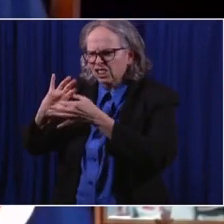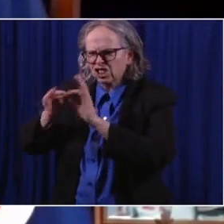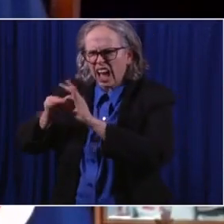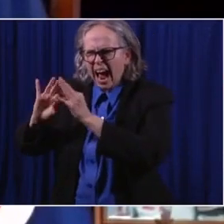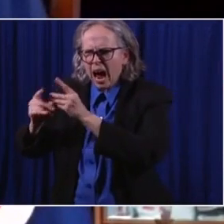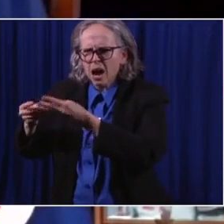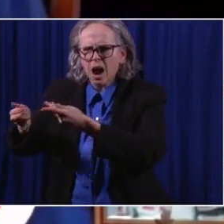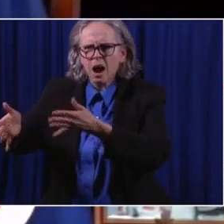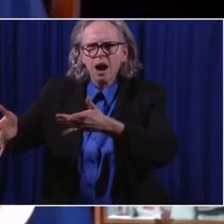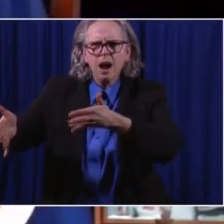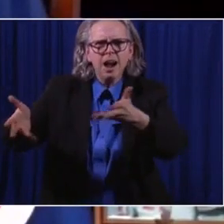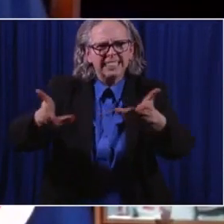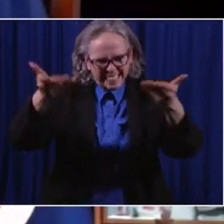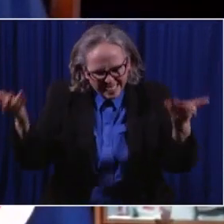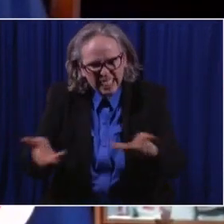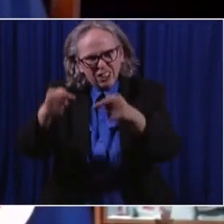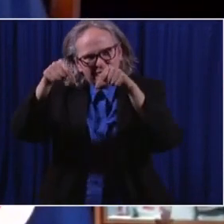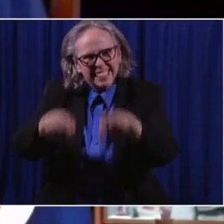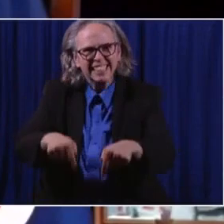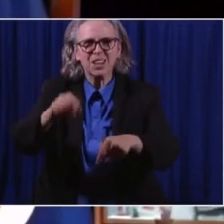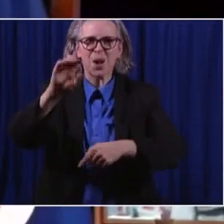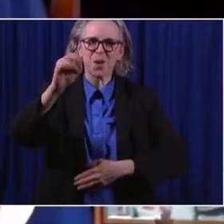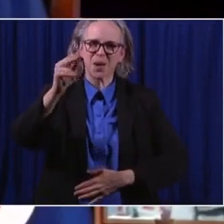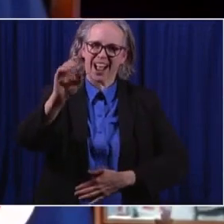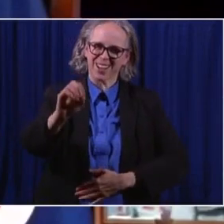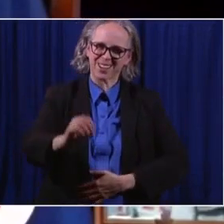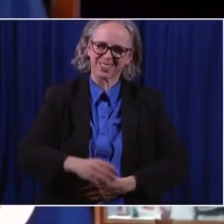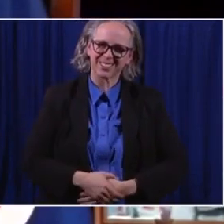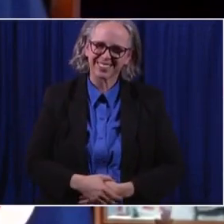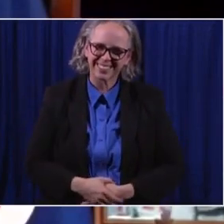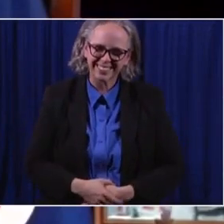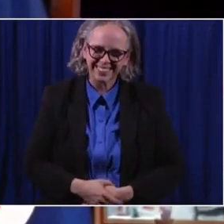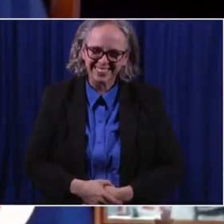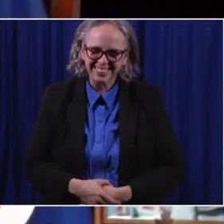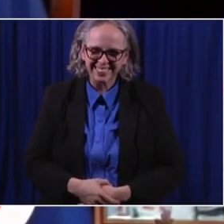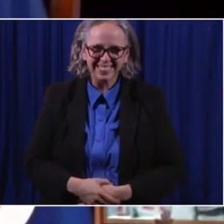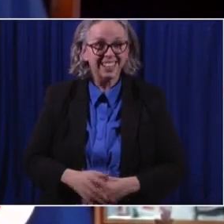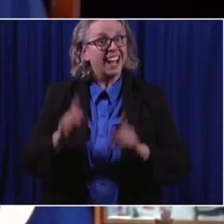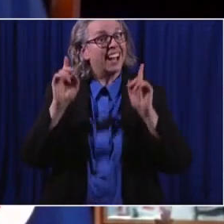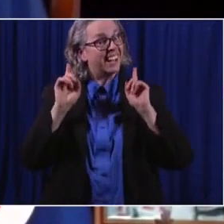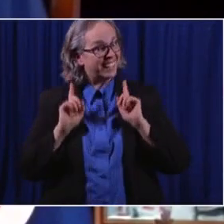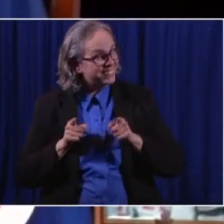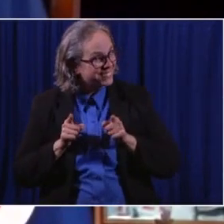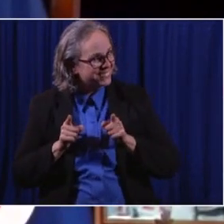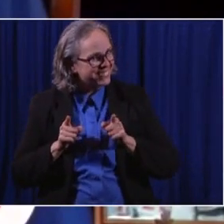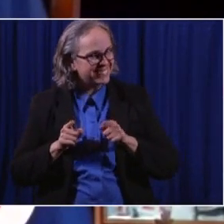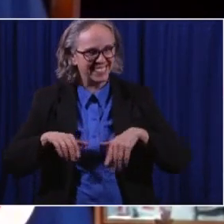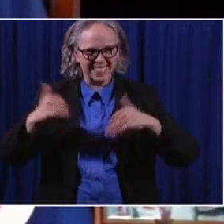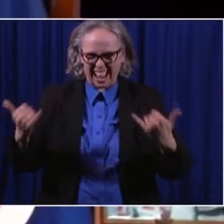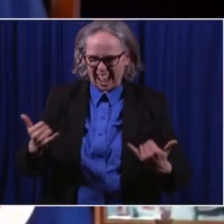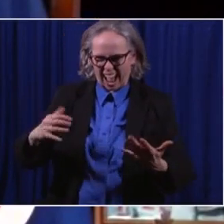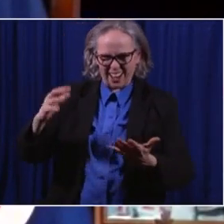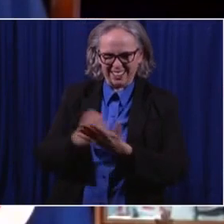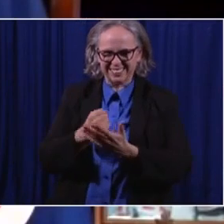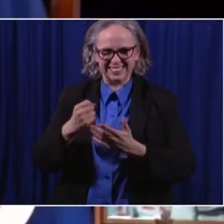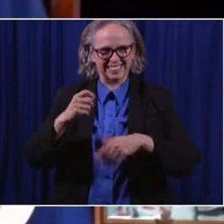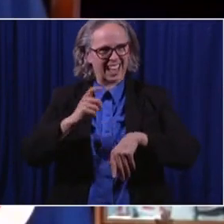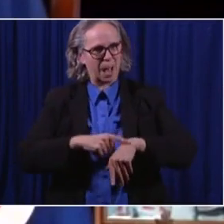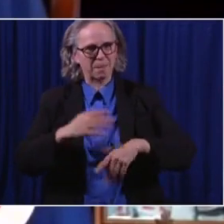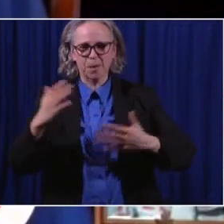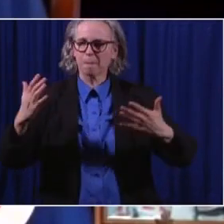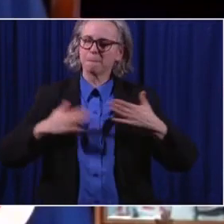Additionally, in this season of merry and joy that we